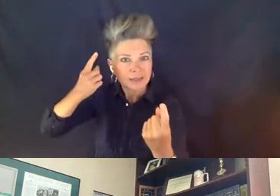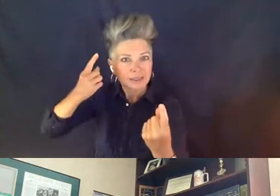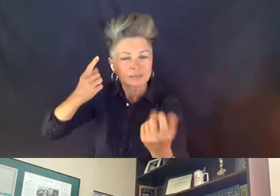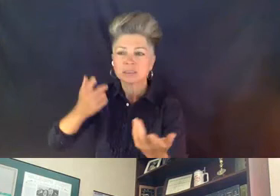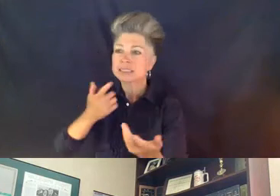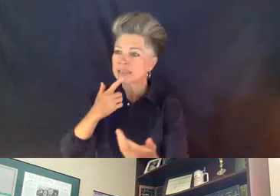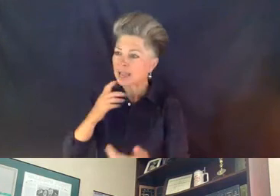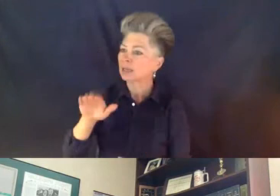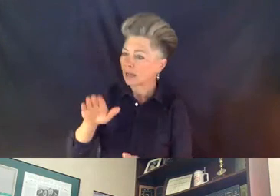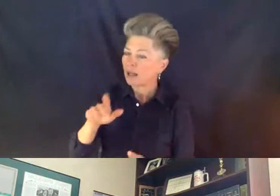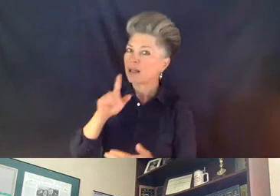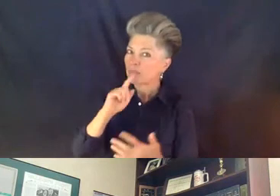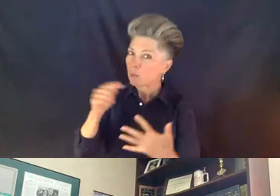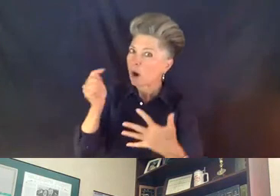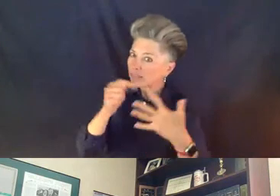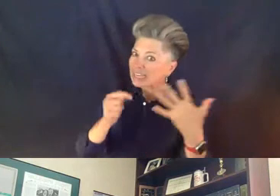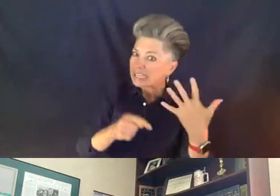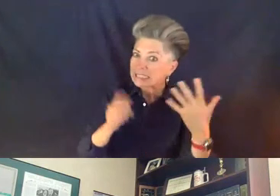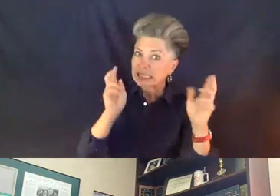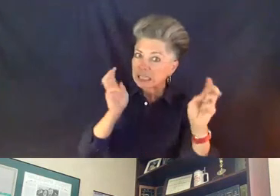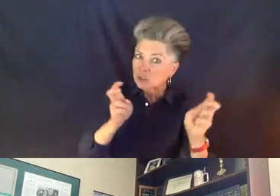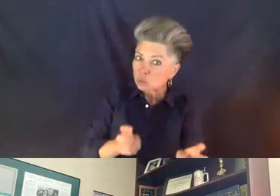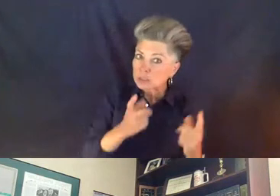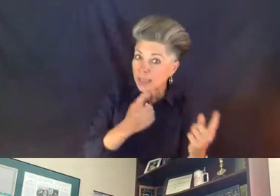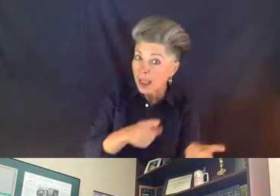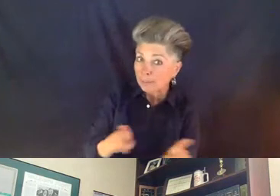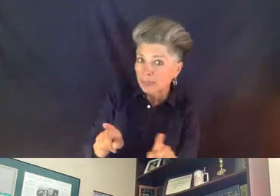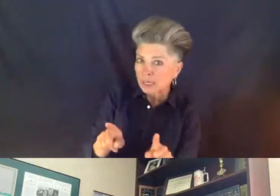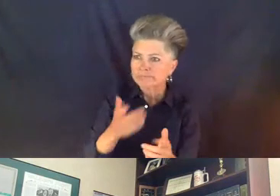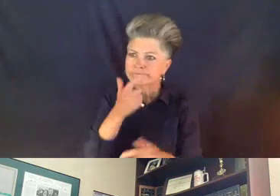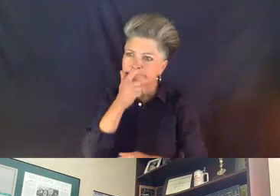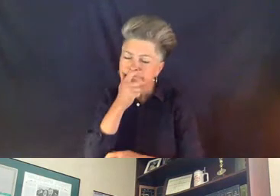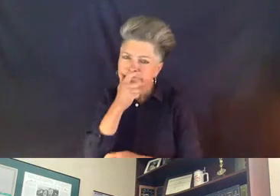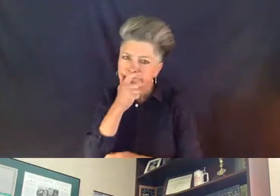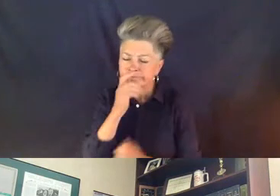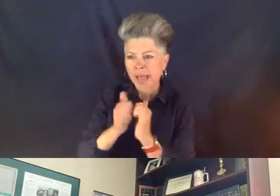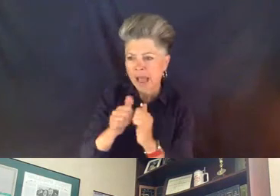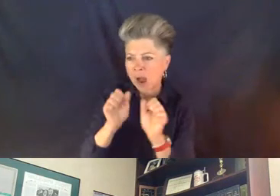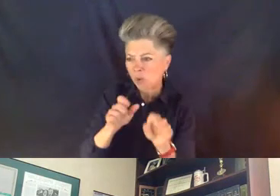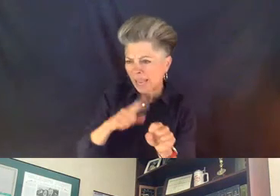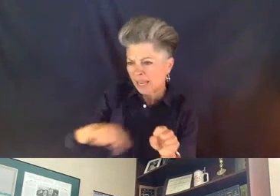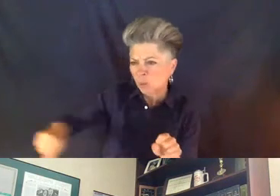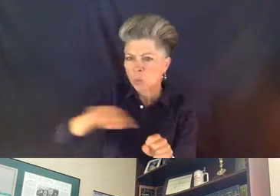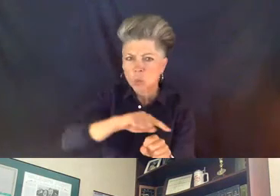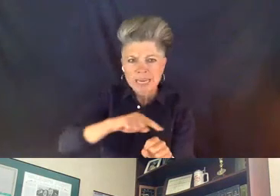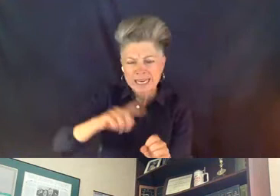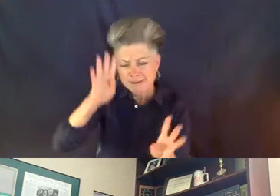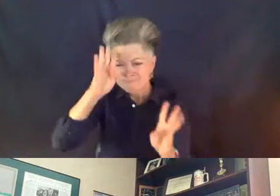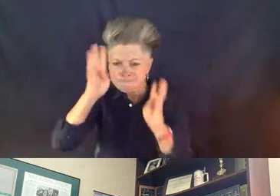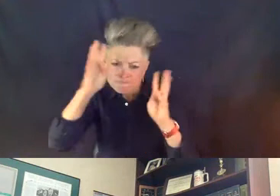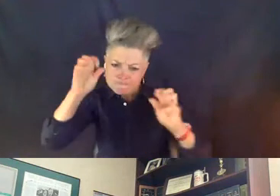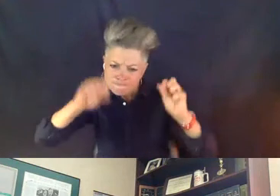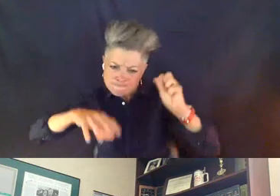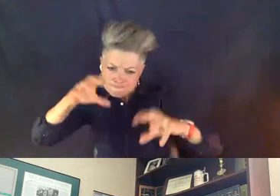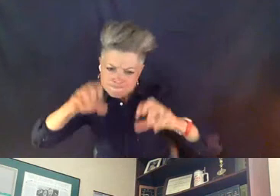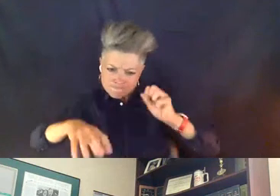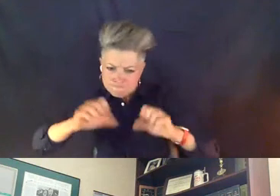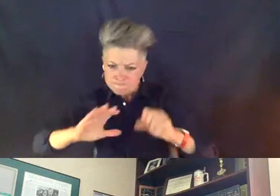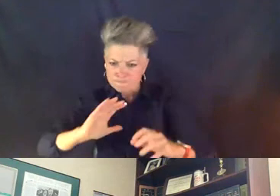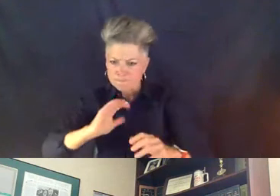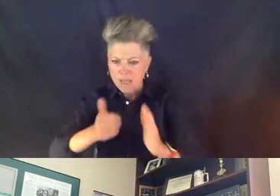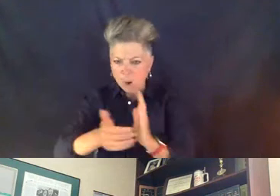issues that are going on. What can we put our heads together? Each stakeholder bringing a different skill